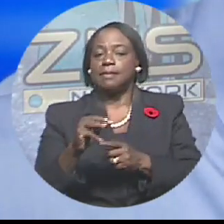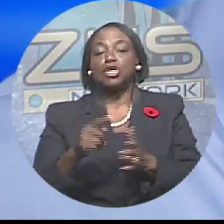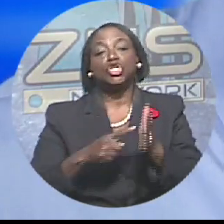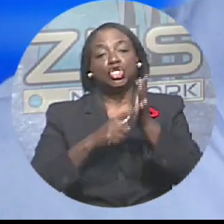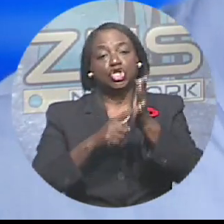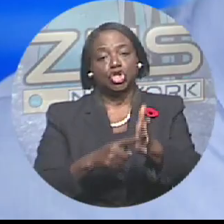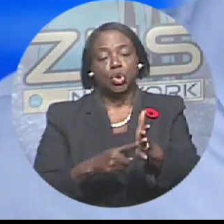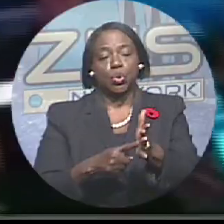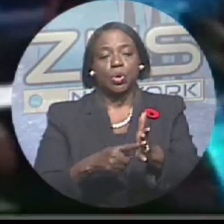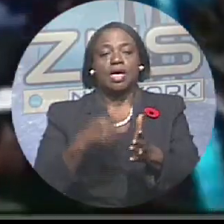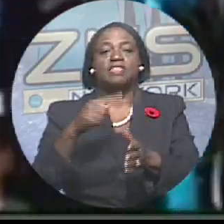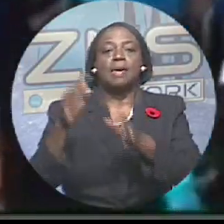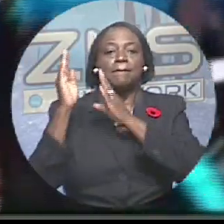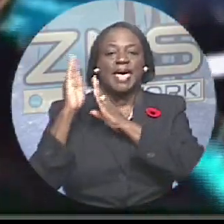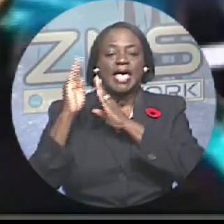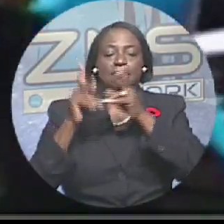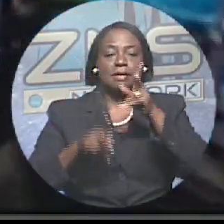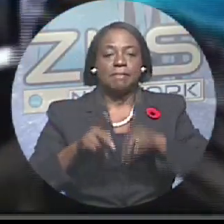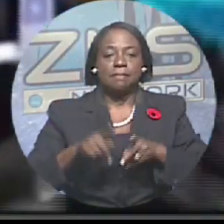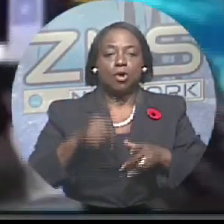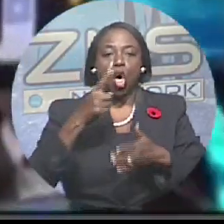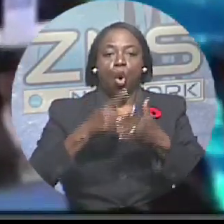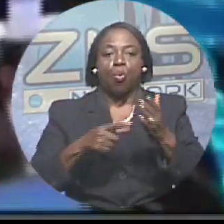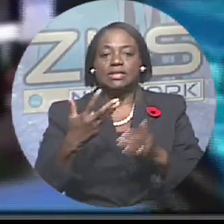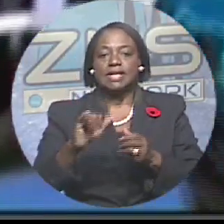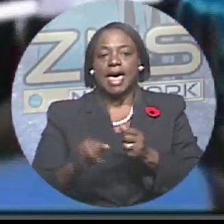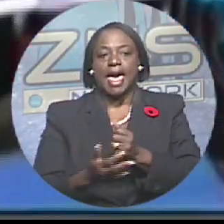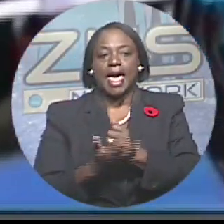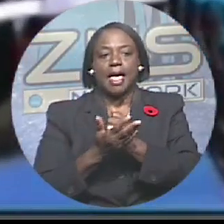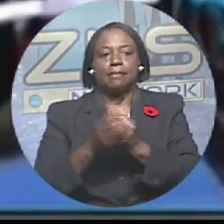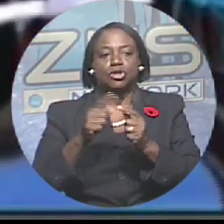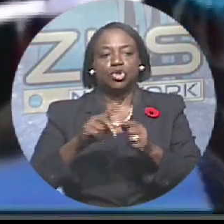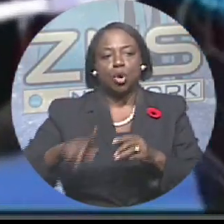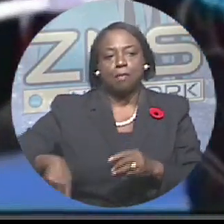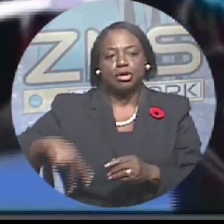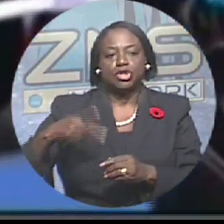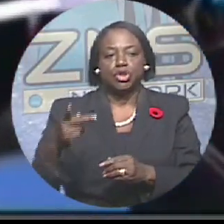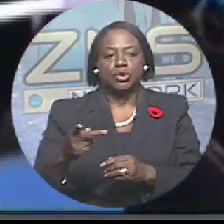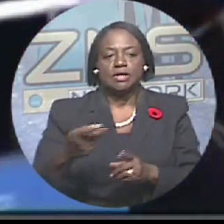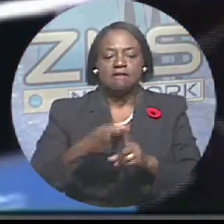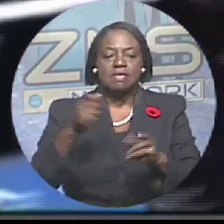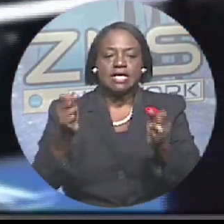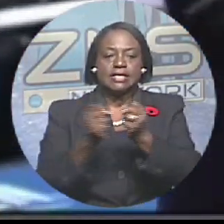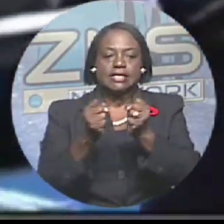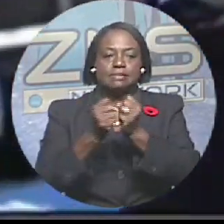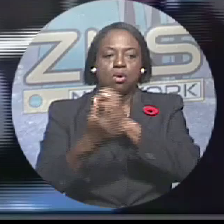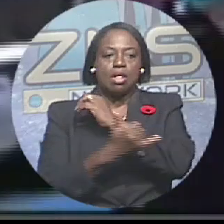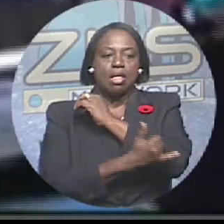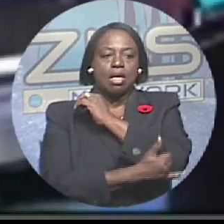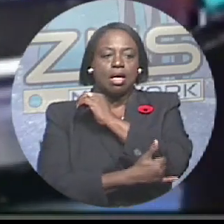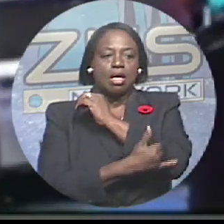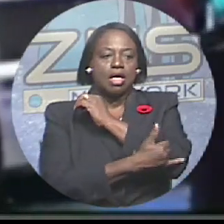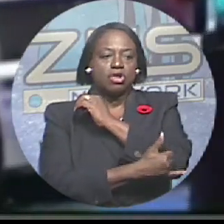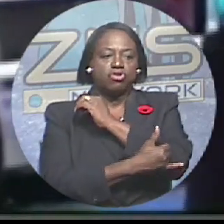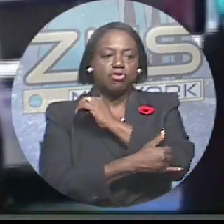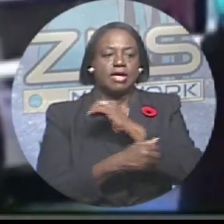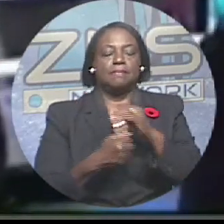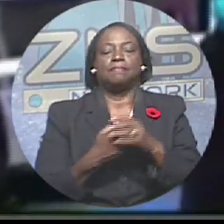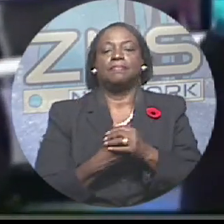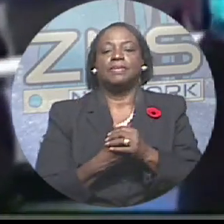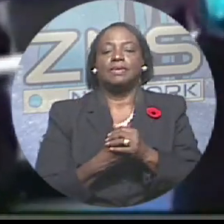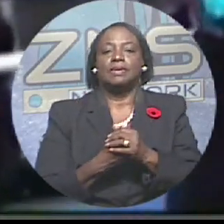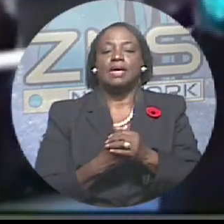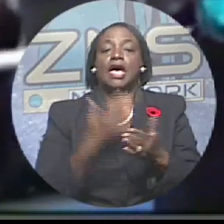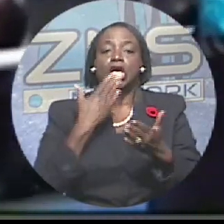Bahamian people what they had helped to produce out of this very small country. A very animated fighter inside and outside the